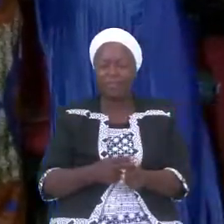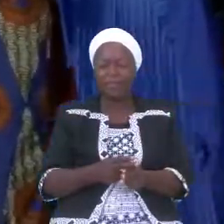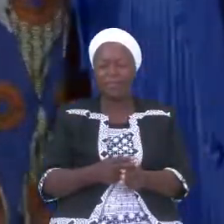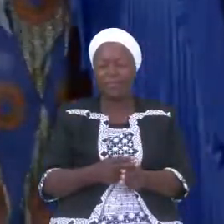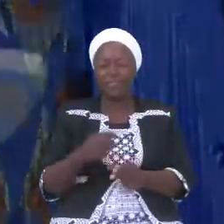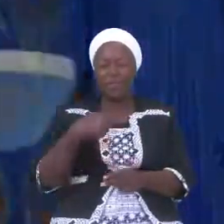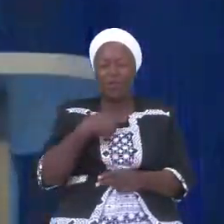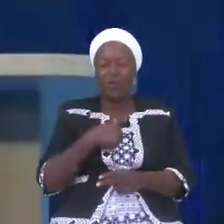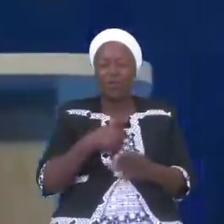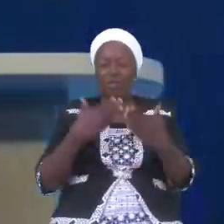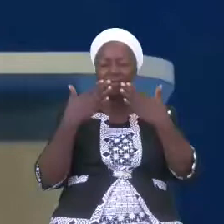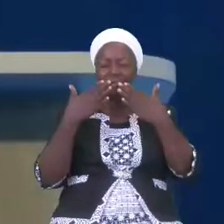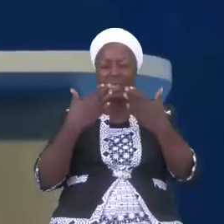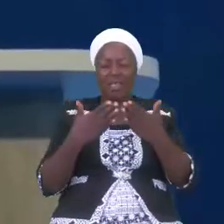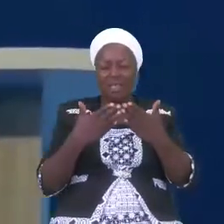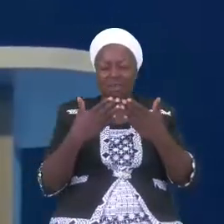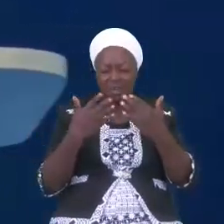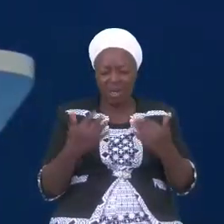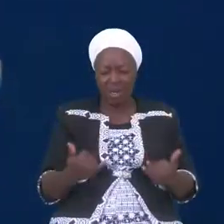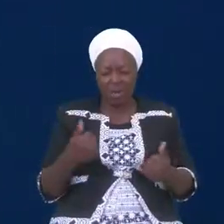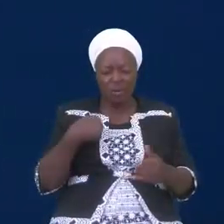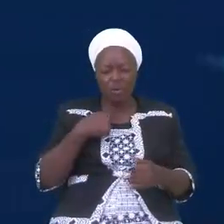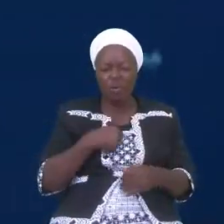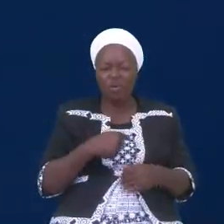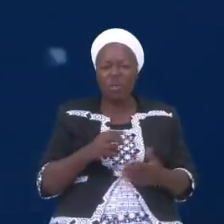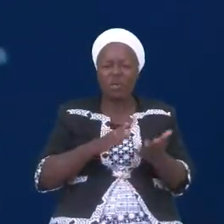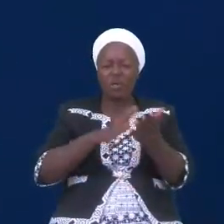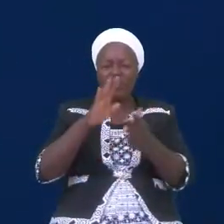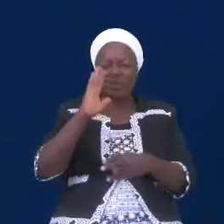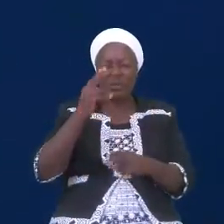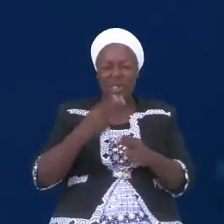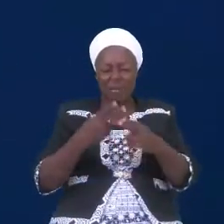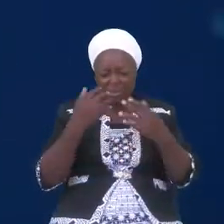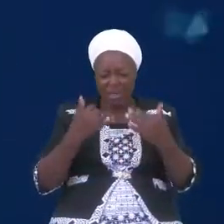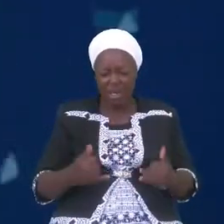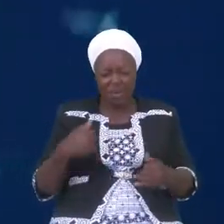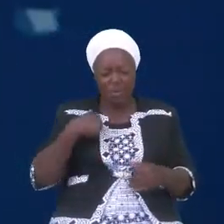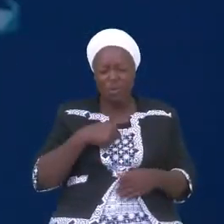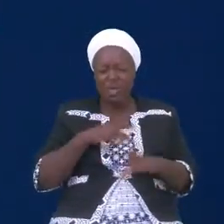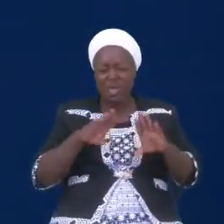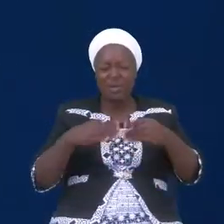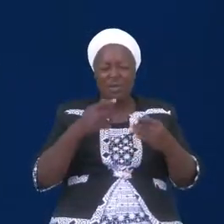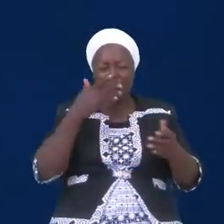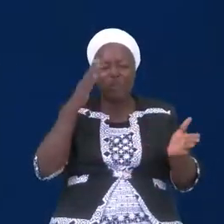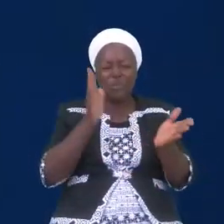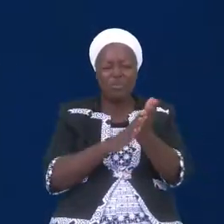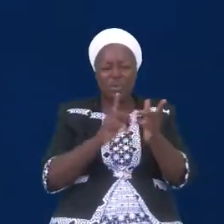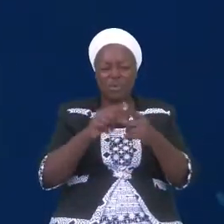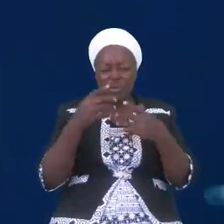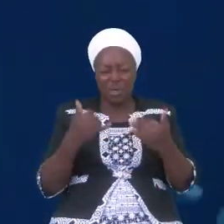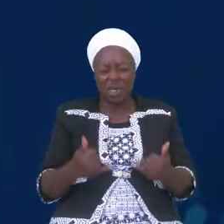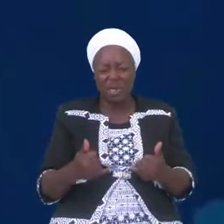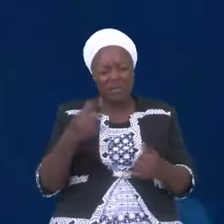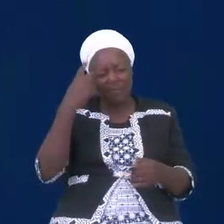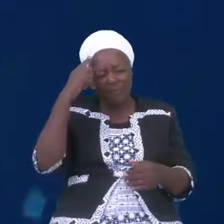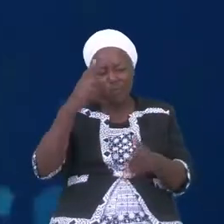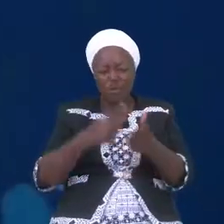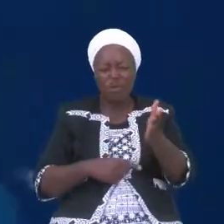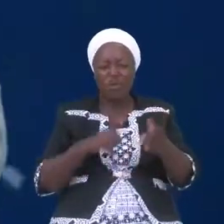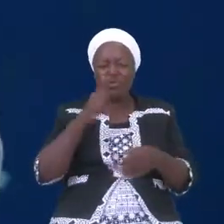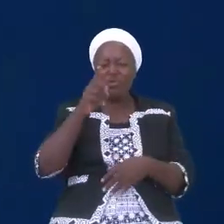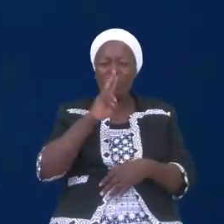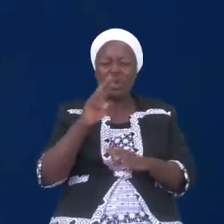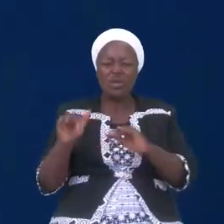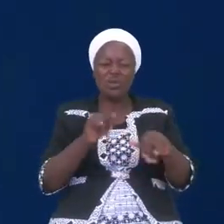we thank you already, we glorify you already, we give the praise to you already for what you're doing in